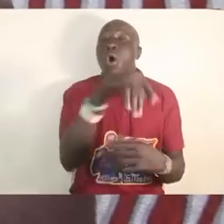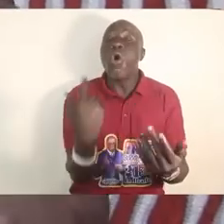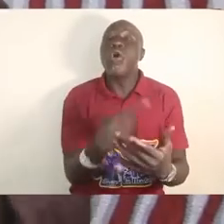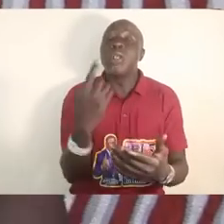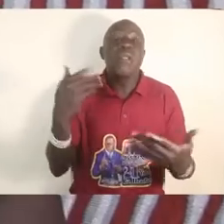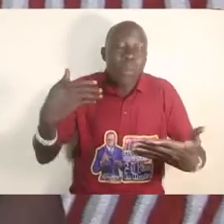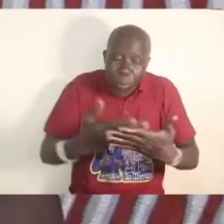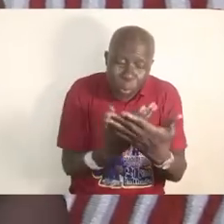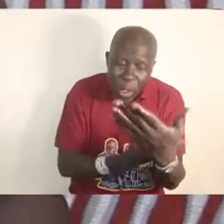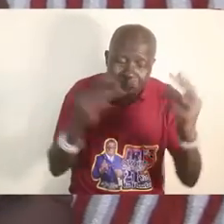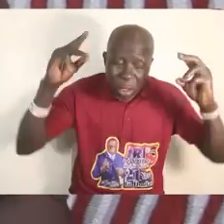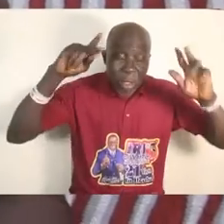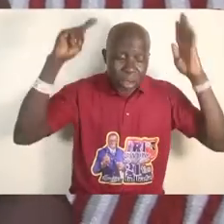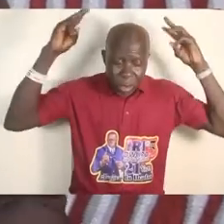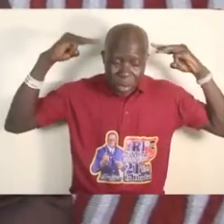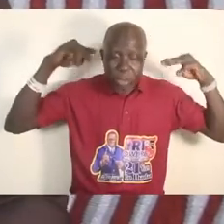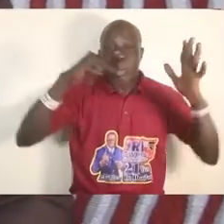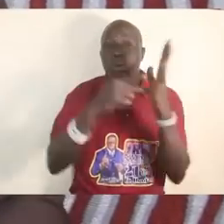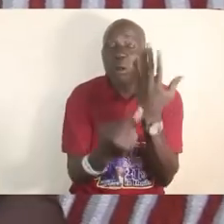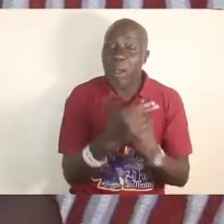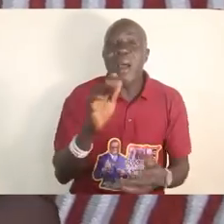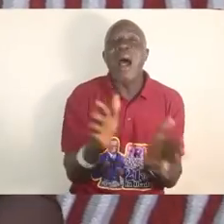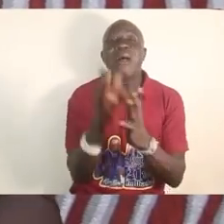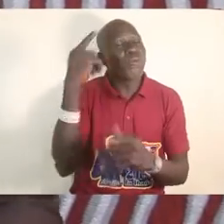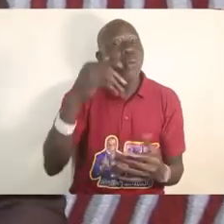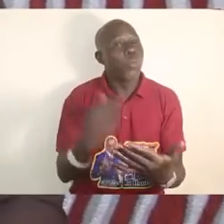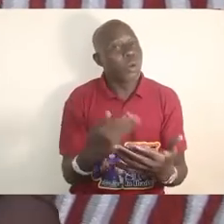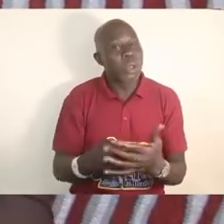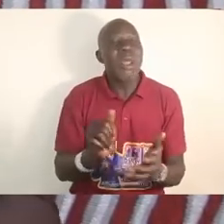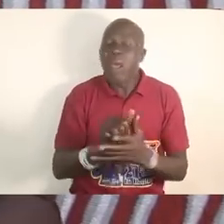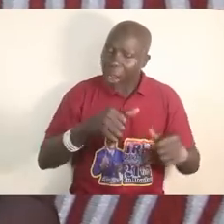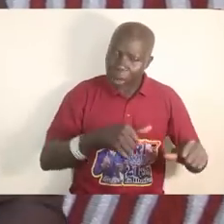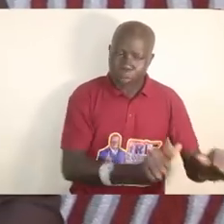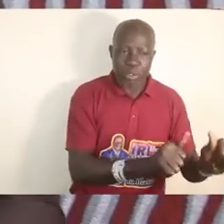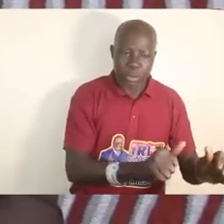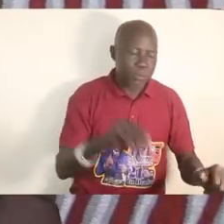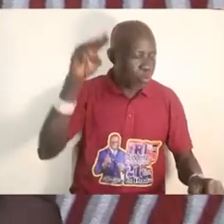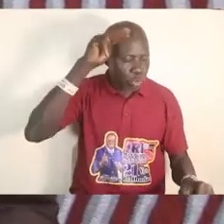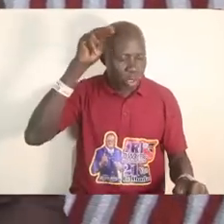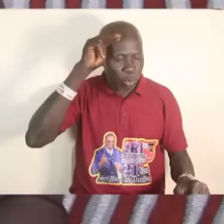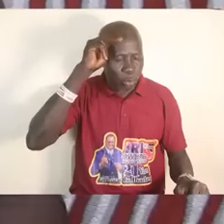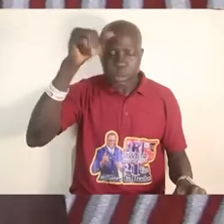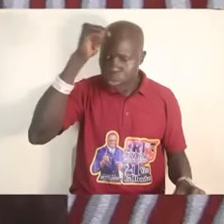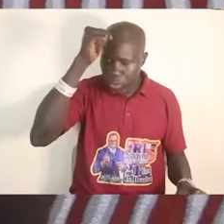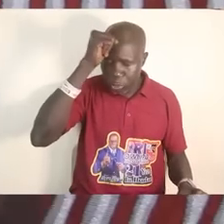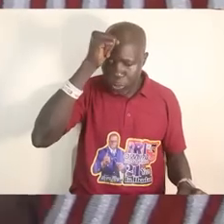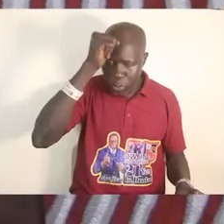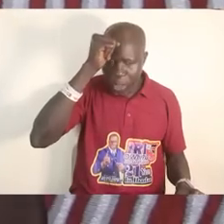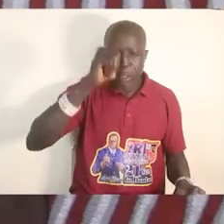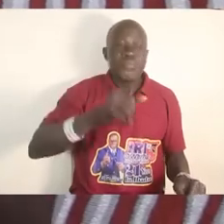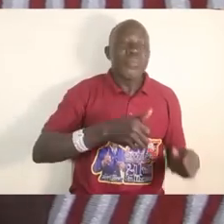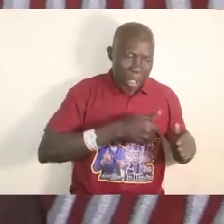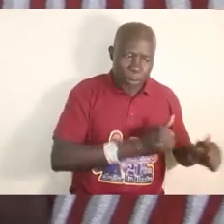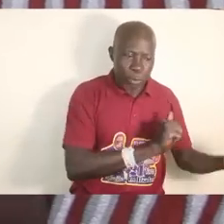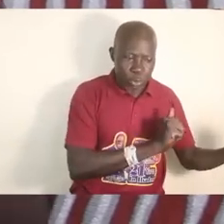That will answer for now. If there is a reason, follow me. Follow me then. Apostle. Apostle. Mustafa. Mustafa. Solomon. Solomon.